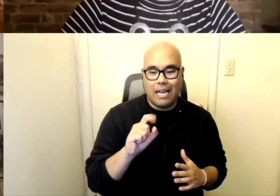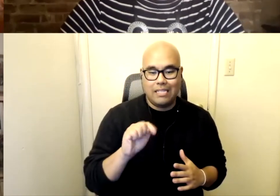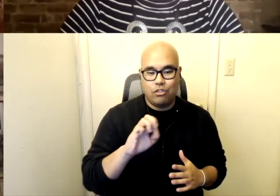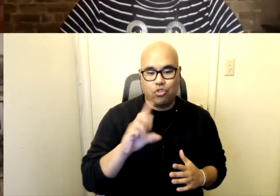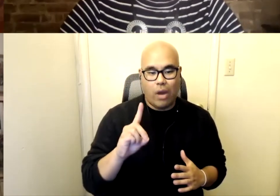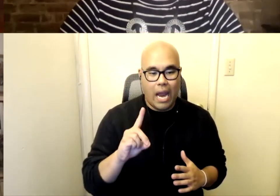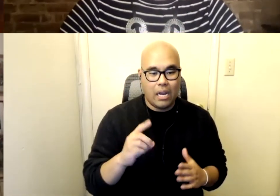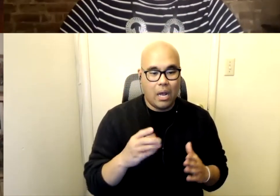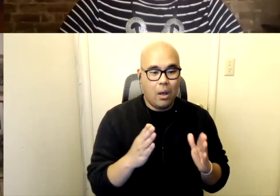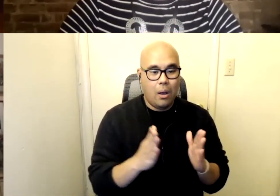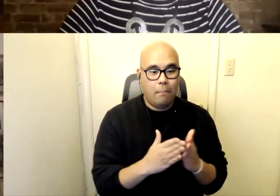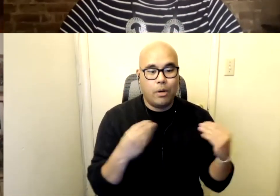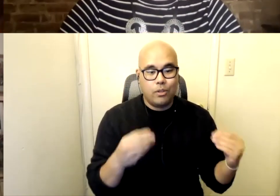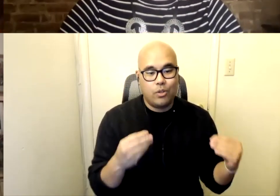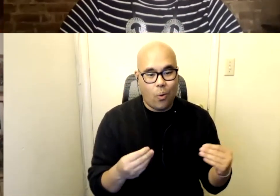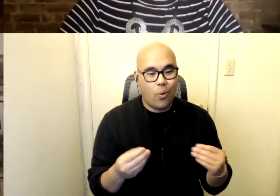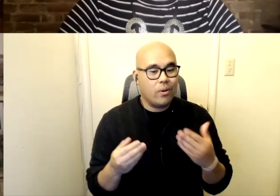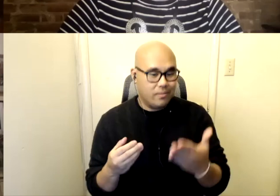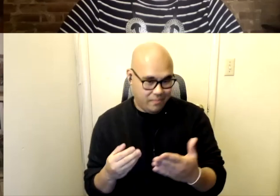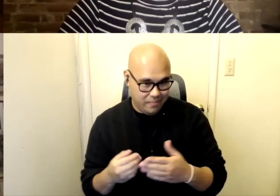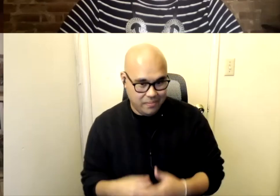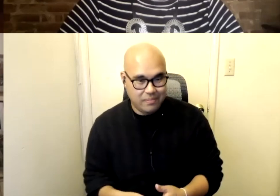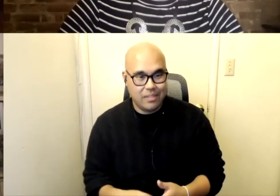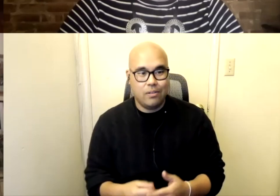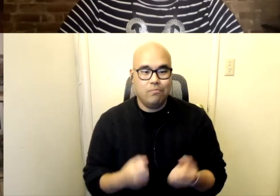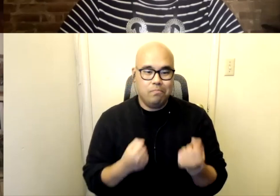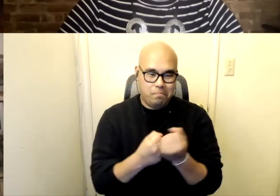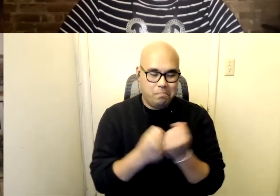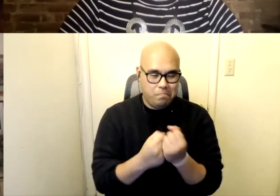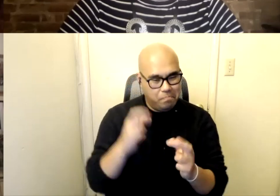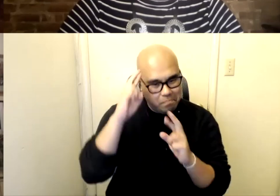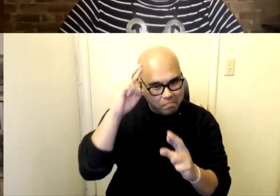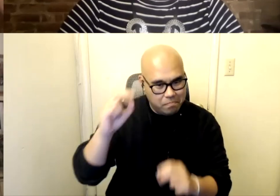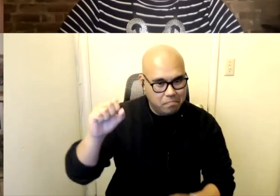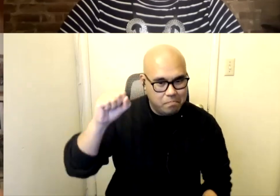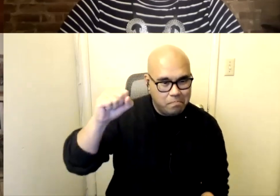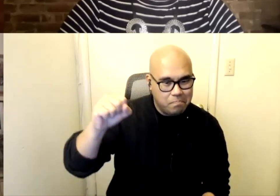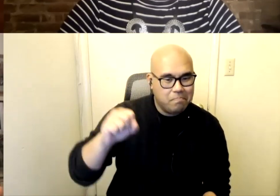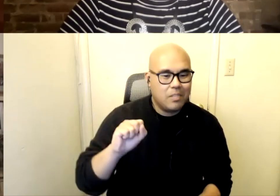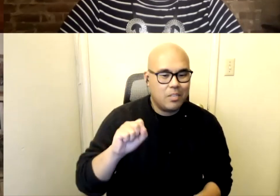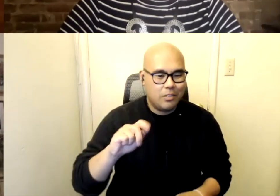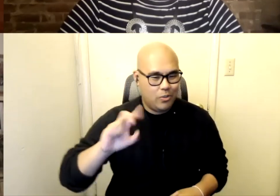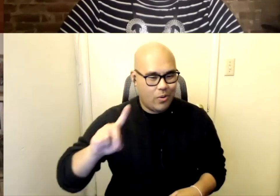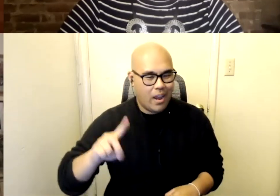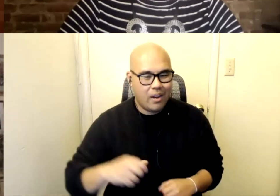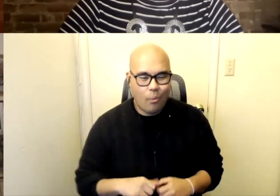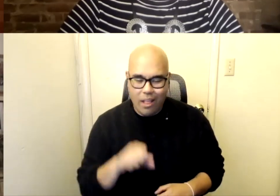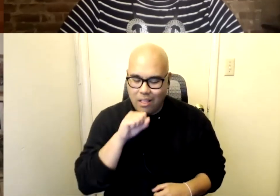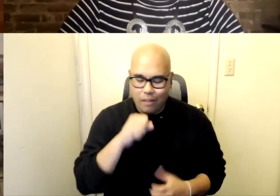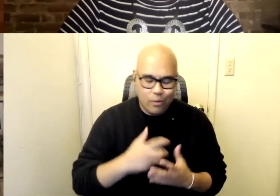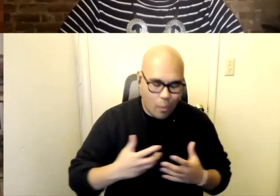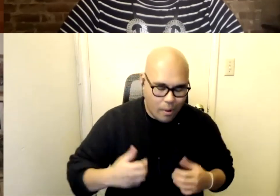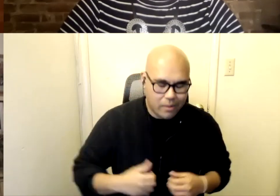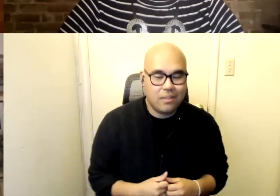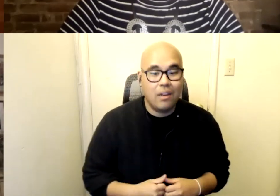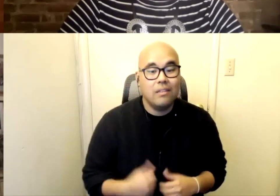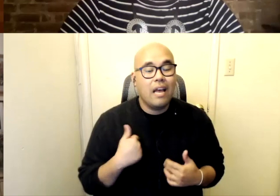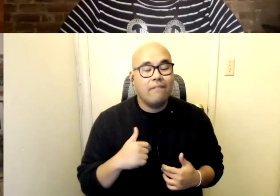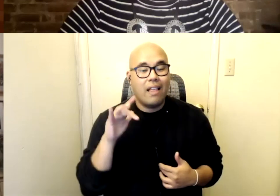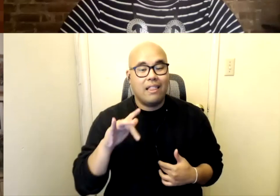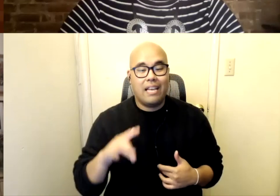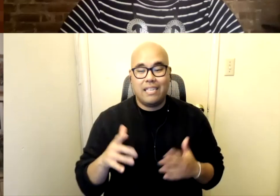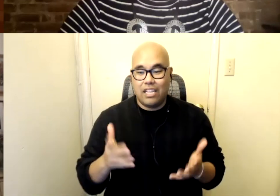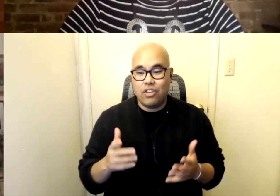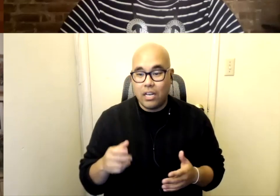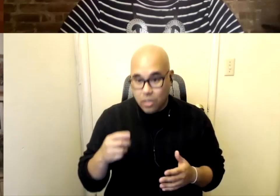in particular. Shout out to the Strand, who we love so much. There are links in the chat. If you scroll up